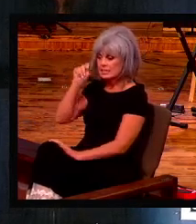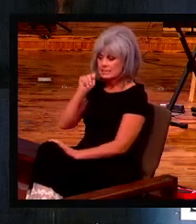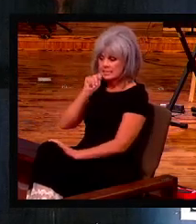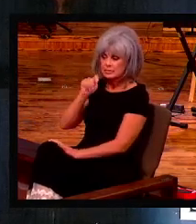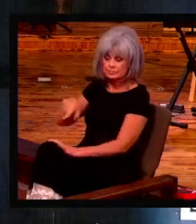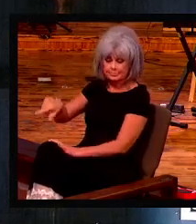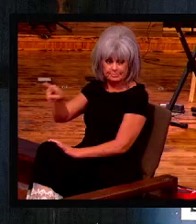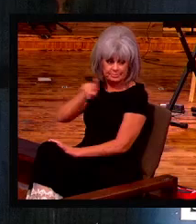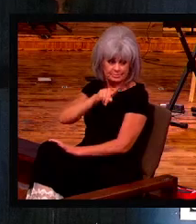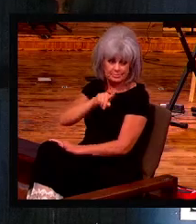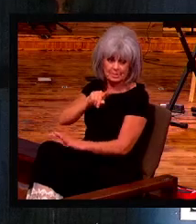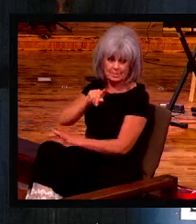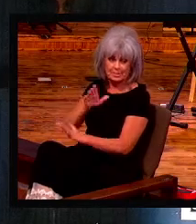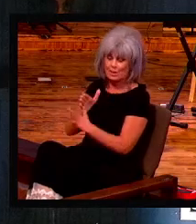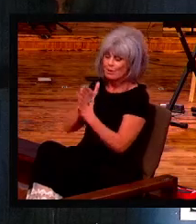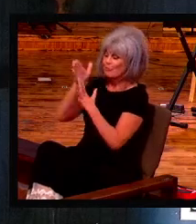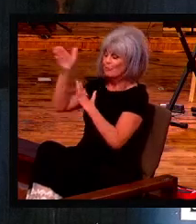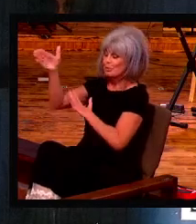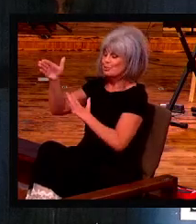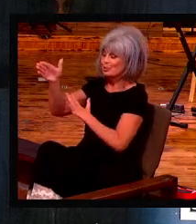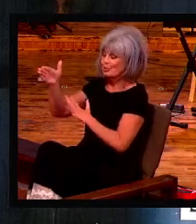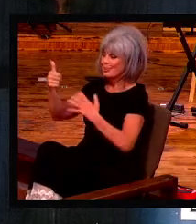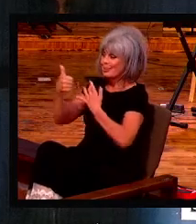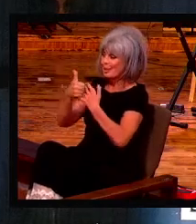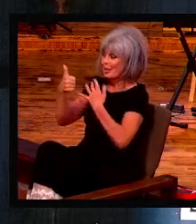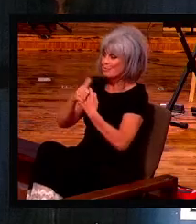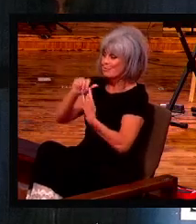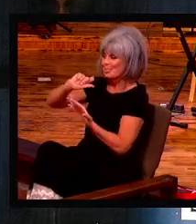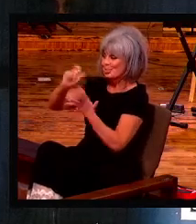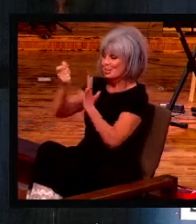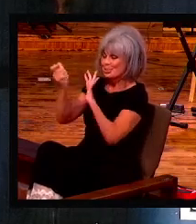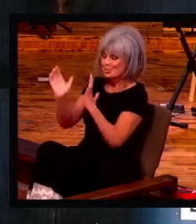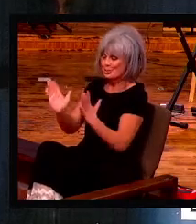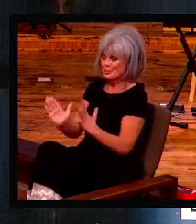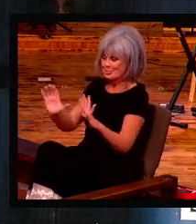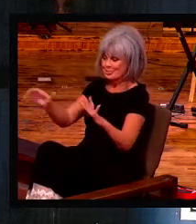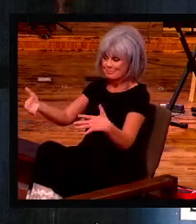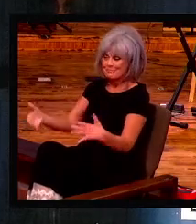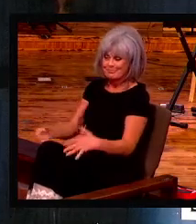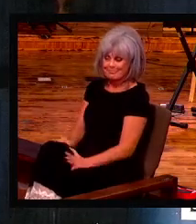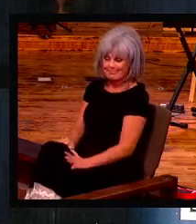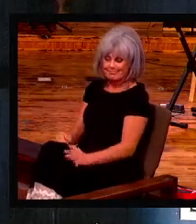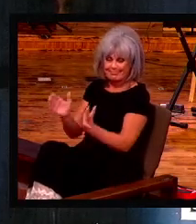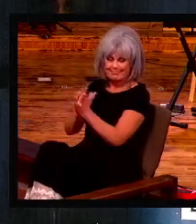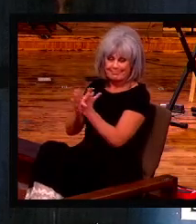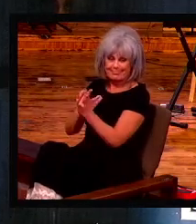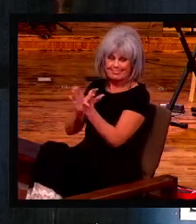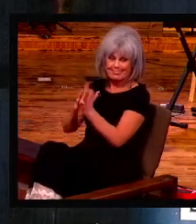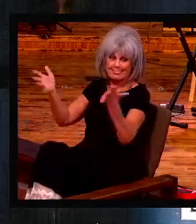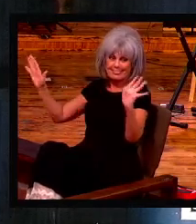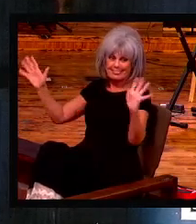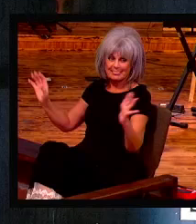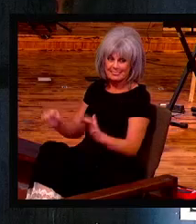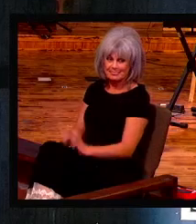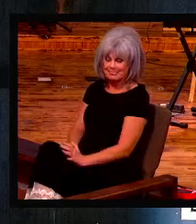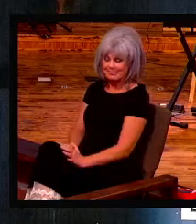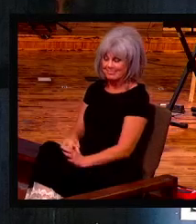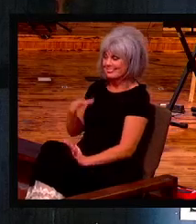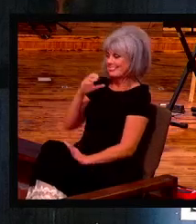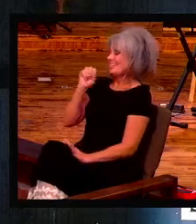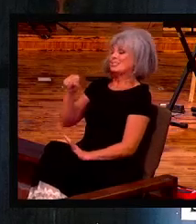our future world changers, y'all. Let's clap it up for our teens in here today. Let's go. That's right.